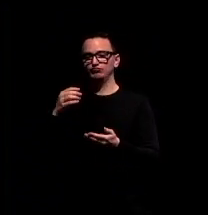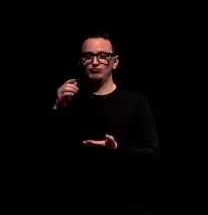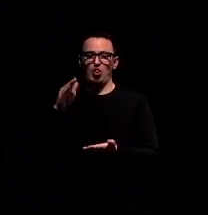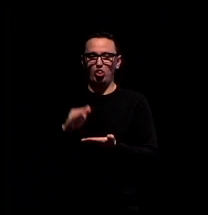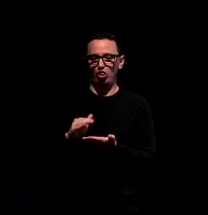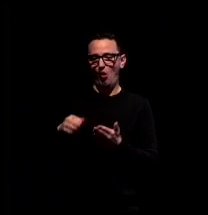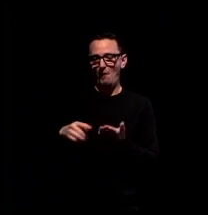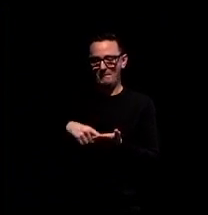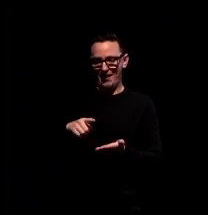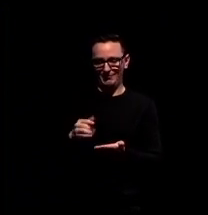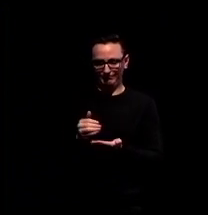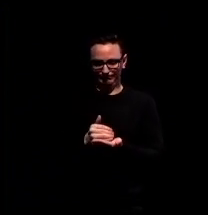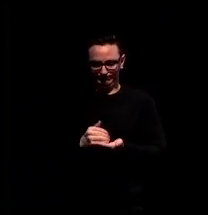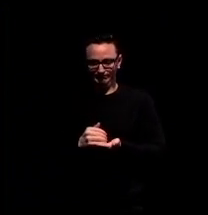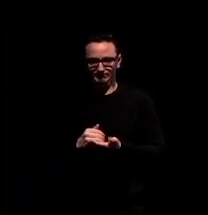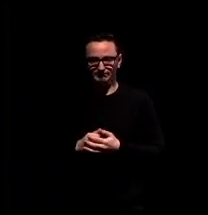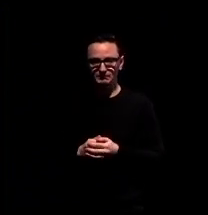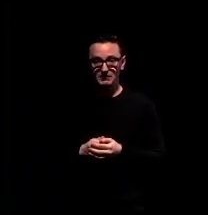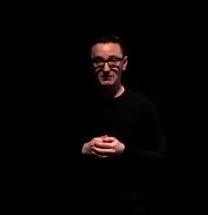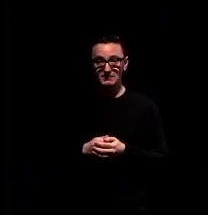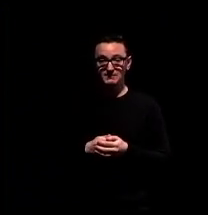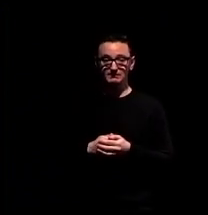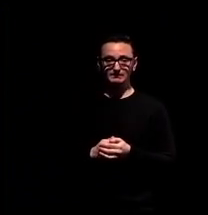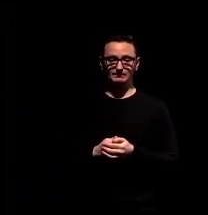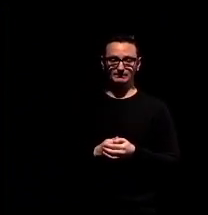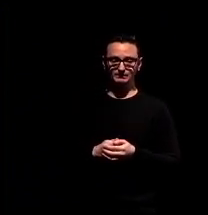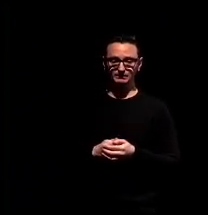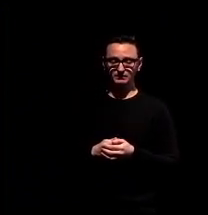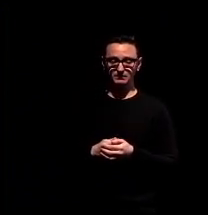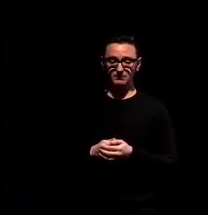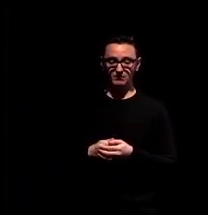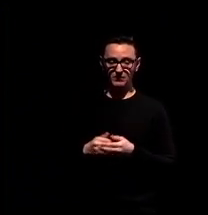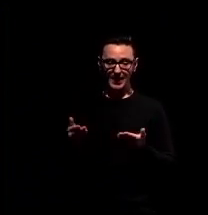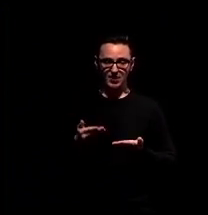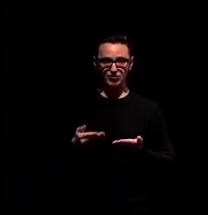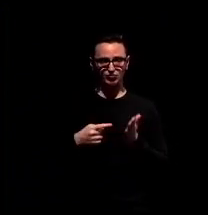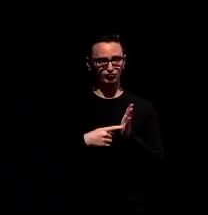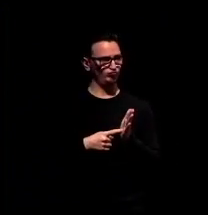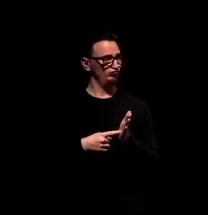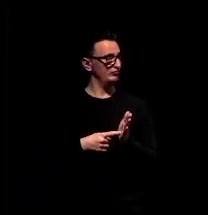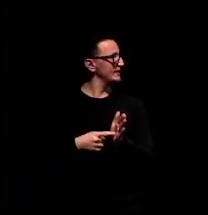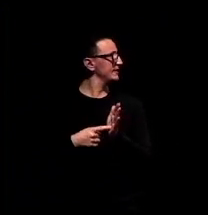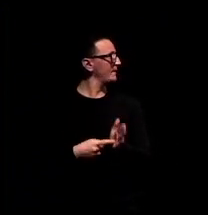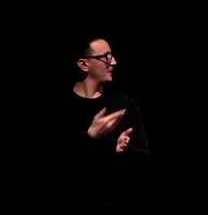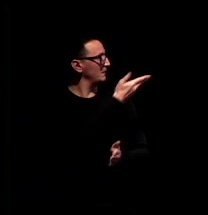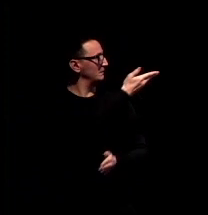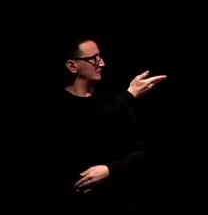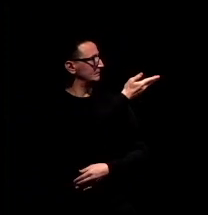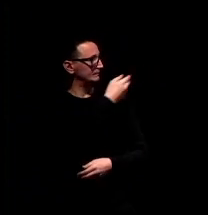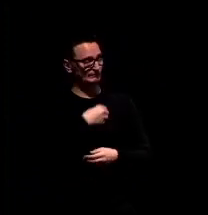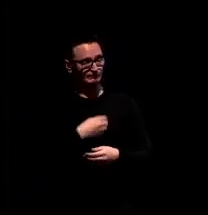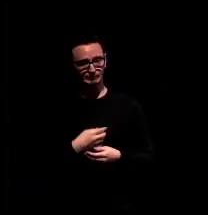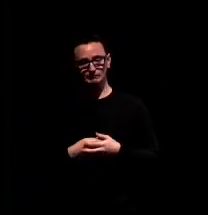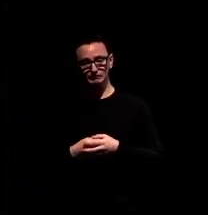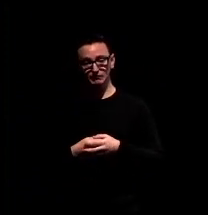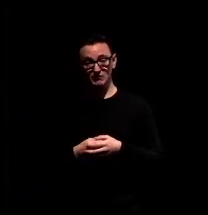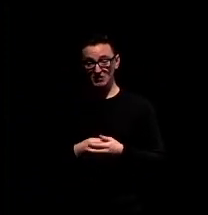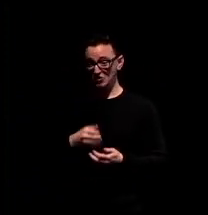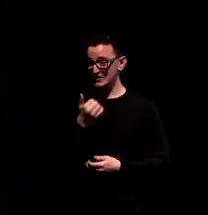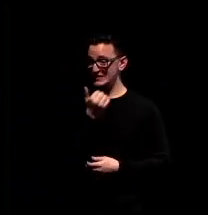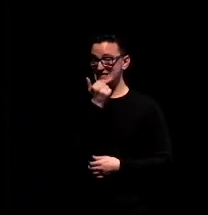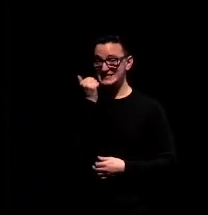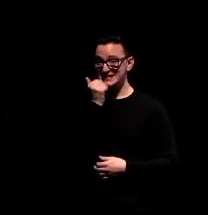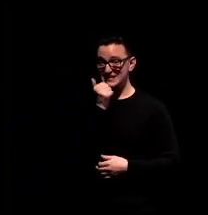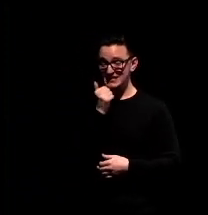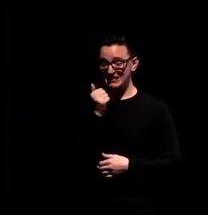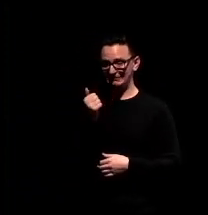versus other types of healthcare professionals, it's very low. And in, here's one of the charts, and as you can see, frankly, dental hygienists